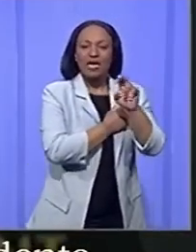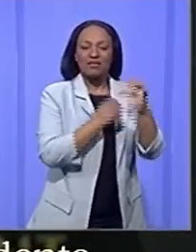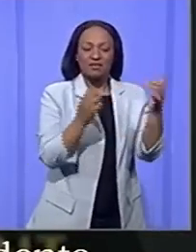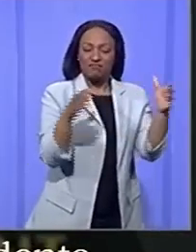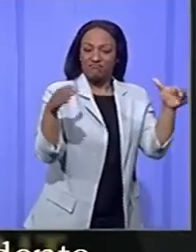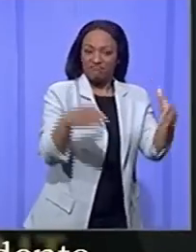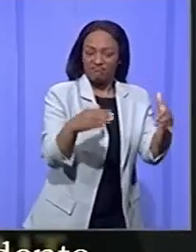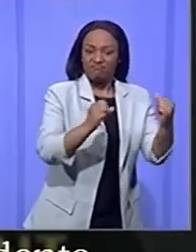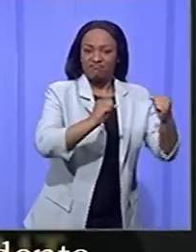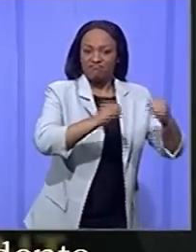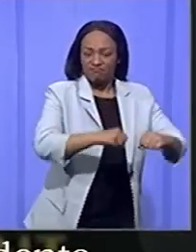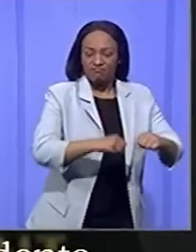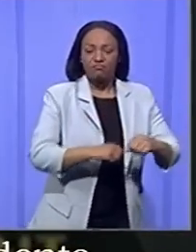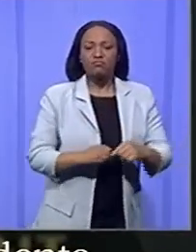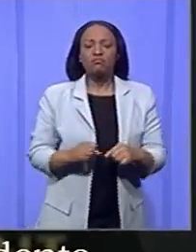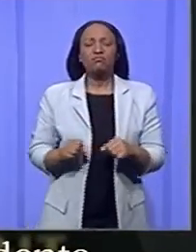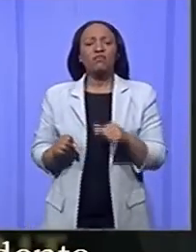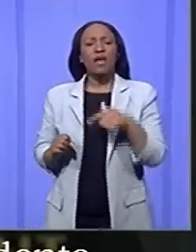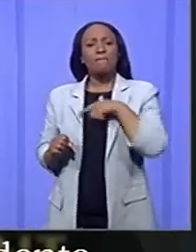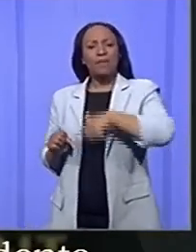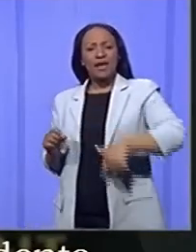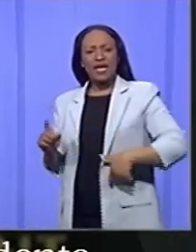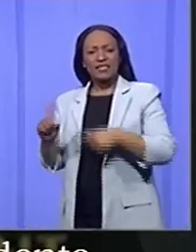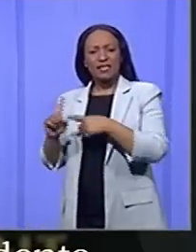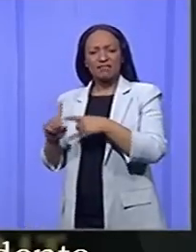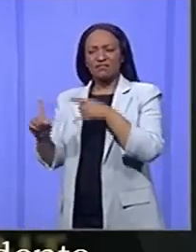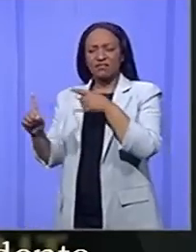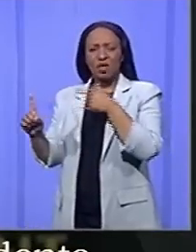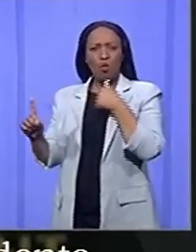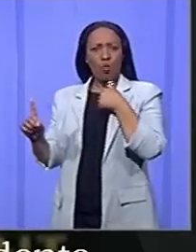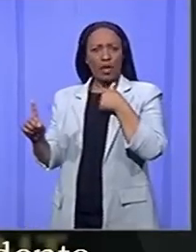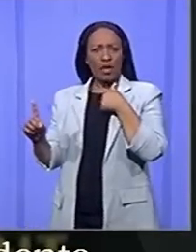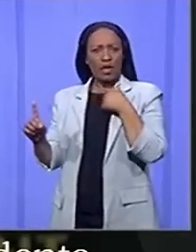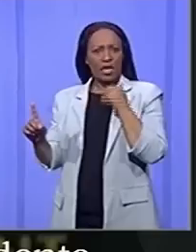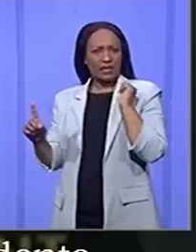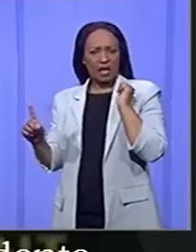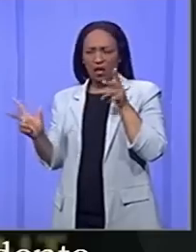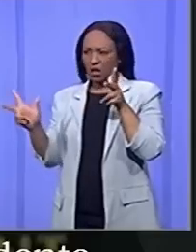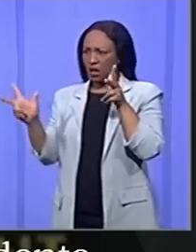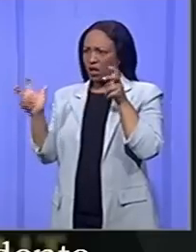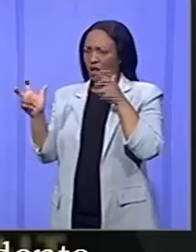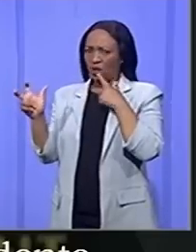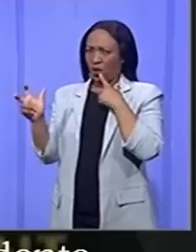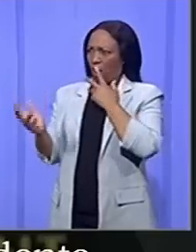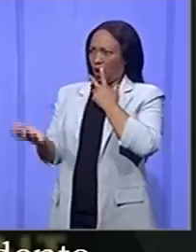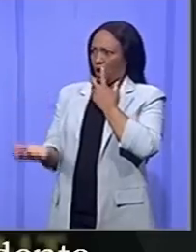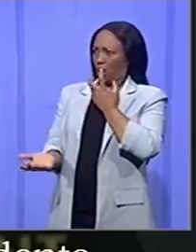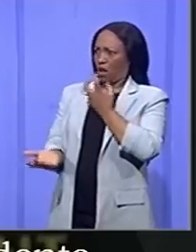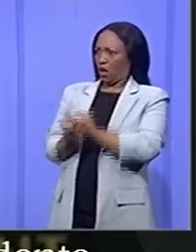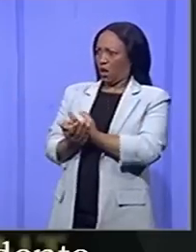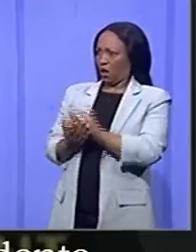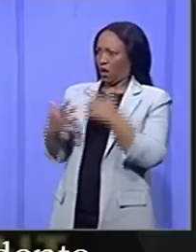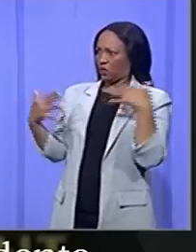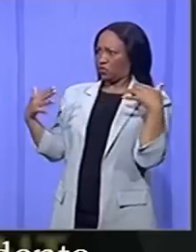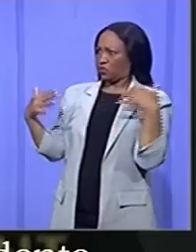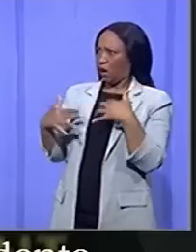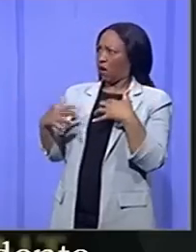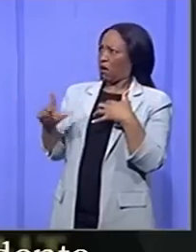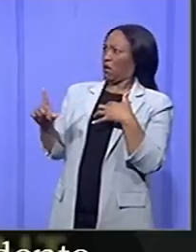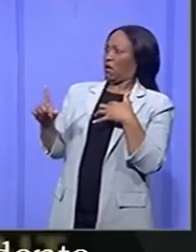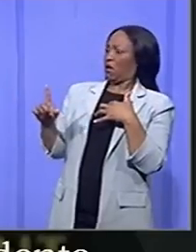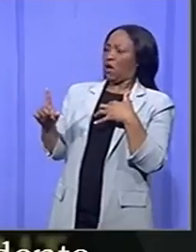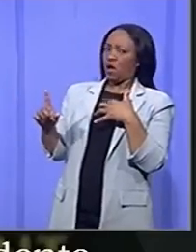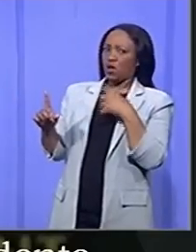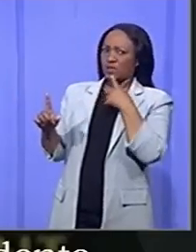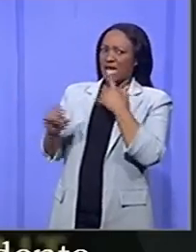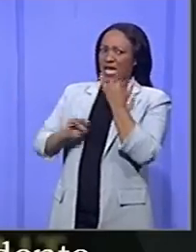you shocked all of us and will never recover from that shock. You said nothing about international relations